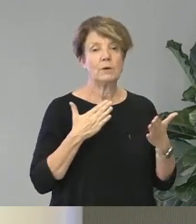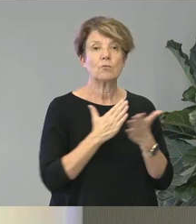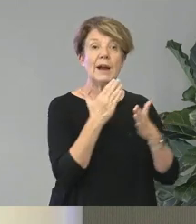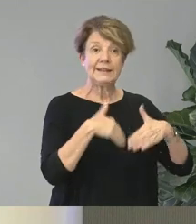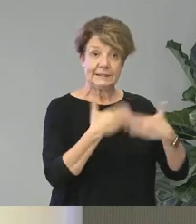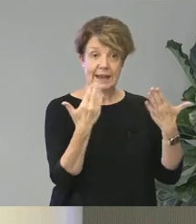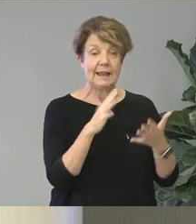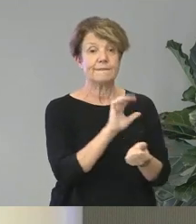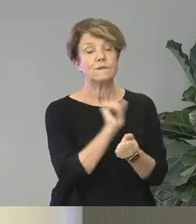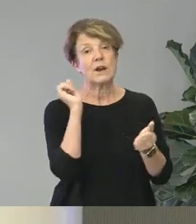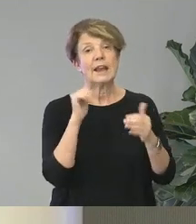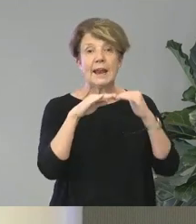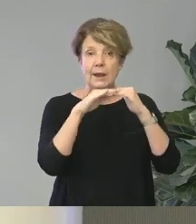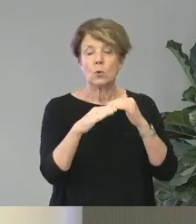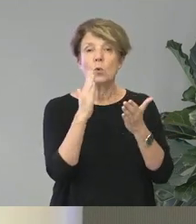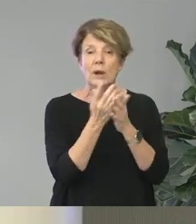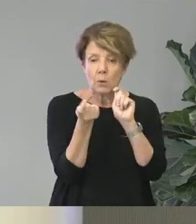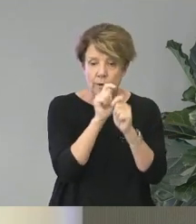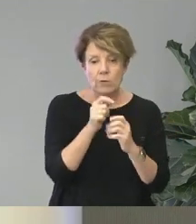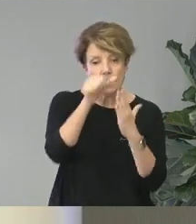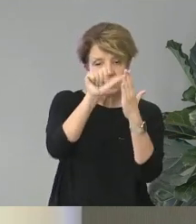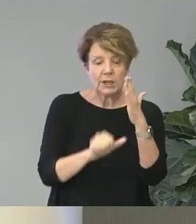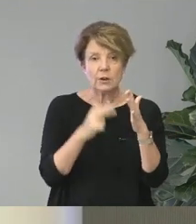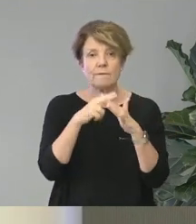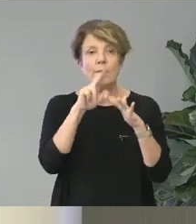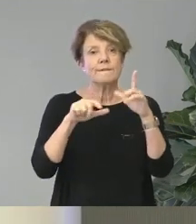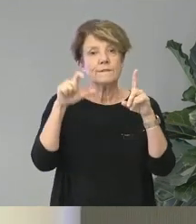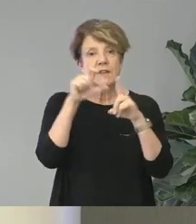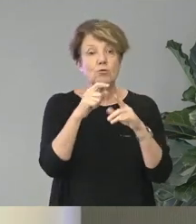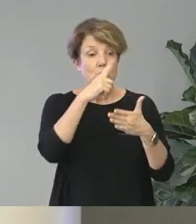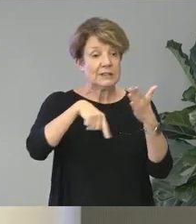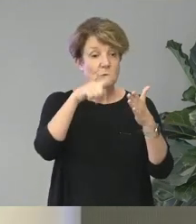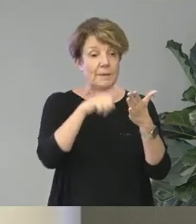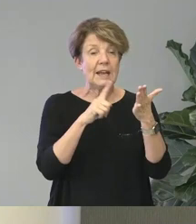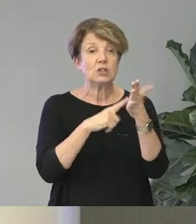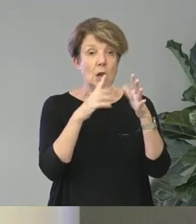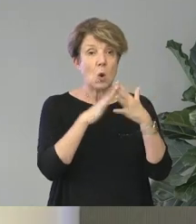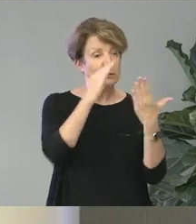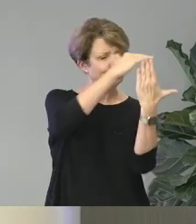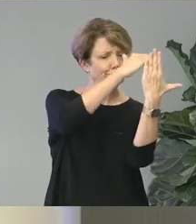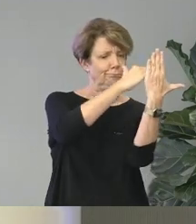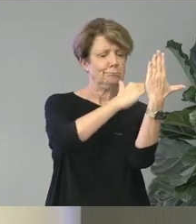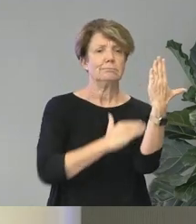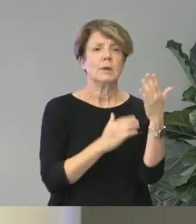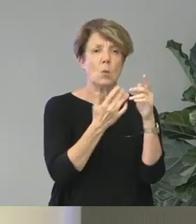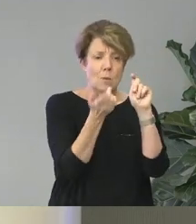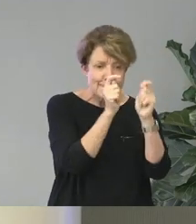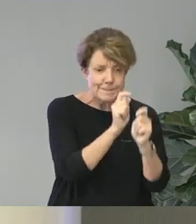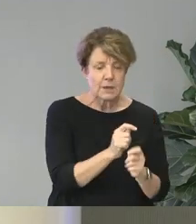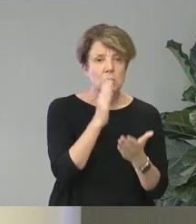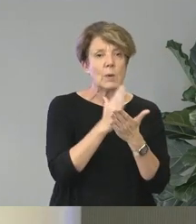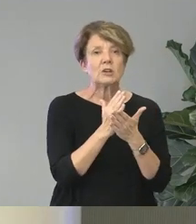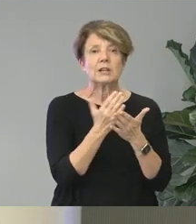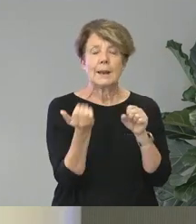a reform agenda for federal discrimination laws. In this, we set out a reform agenda to modernise our